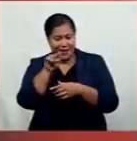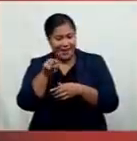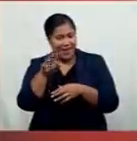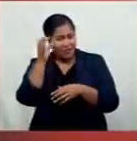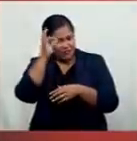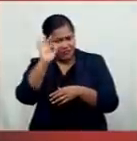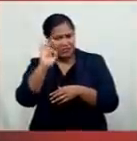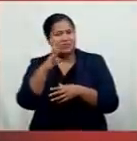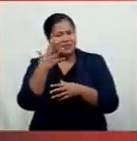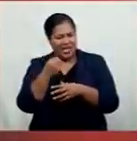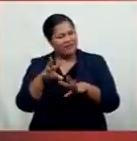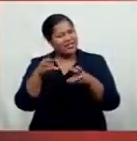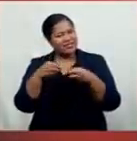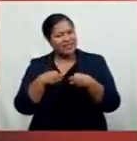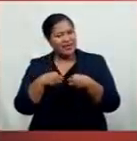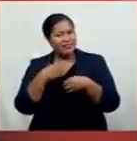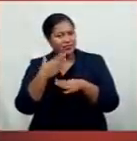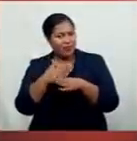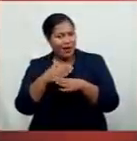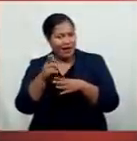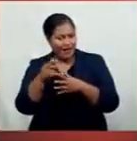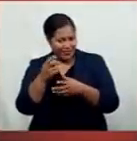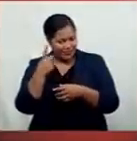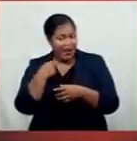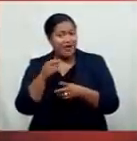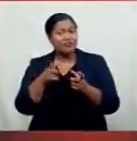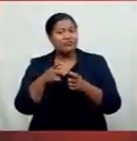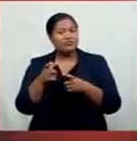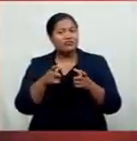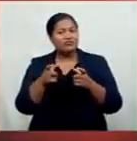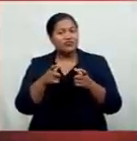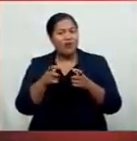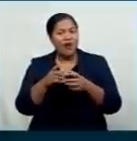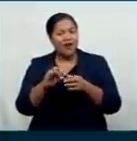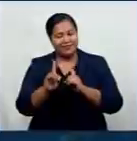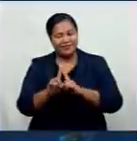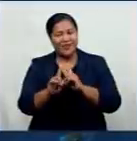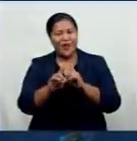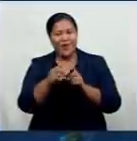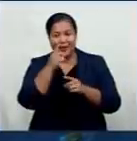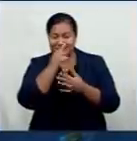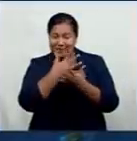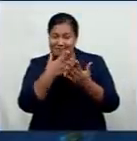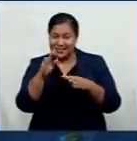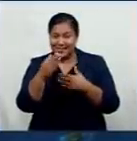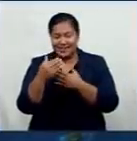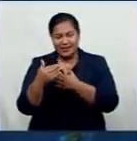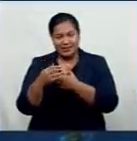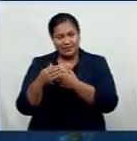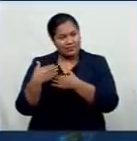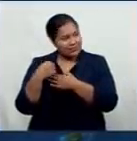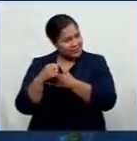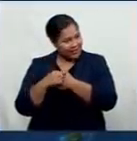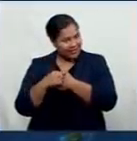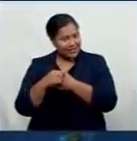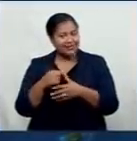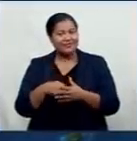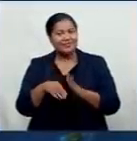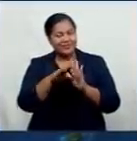taken the initiative to ensure that we abide by the public health safe measures, and also in terms